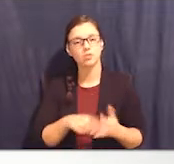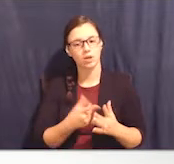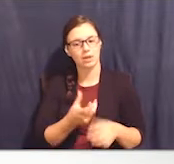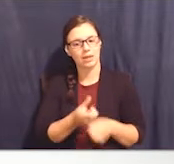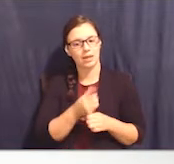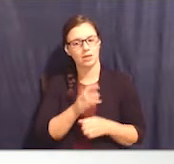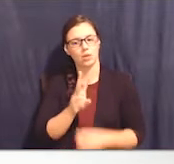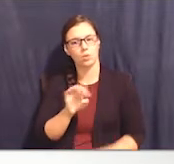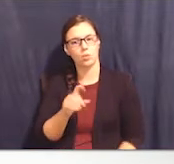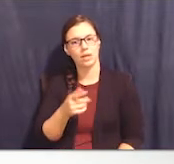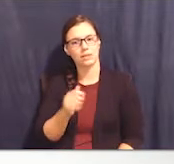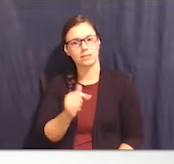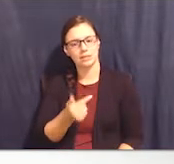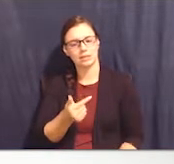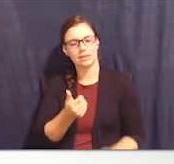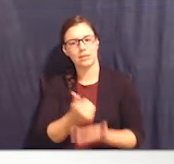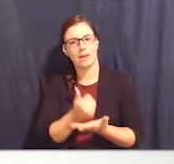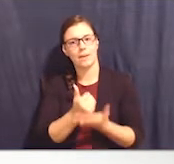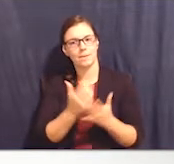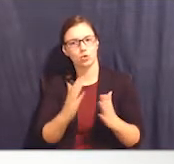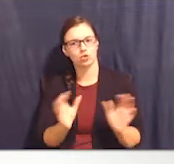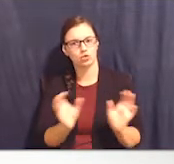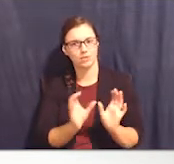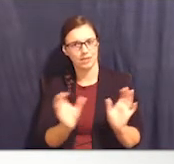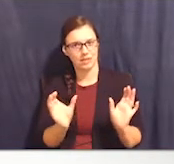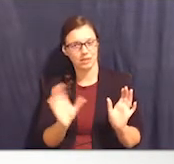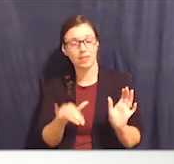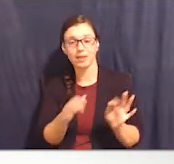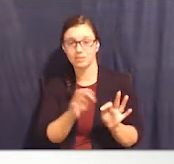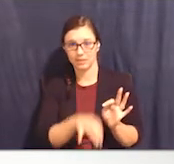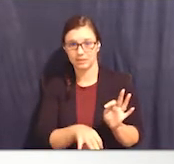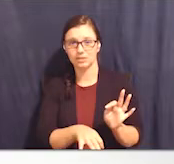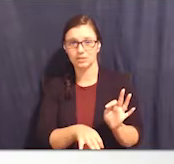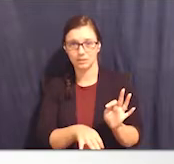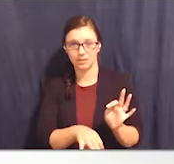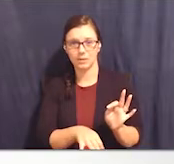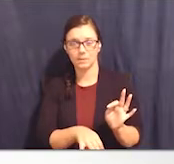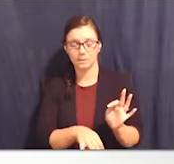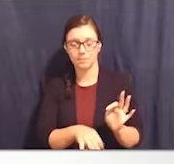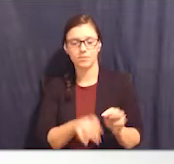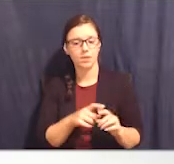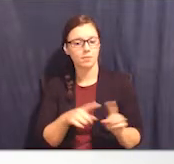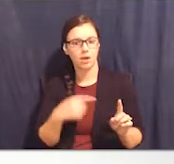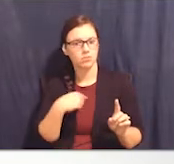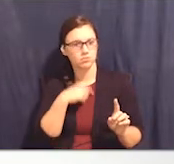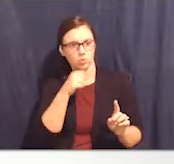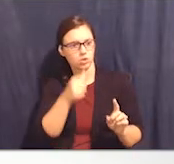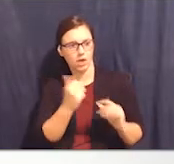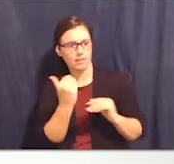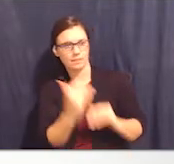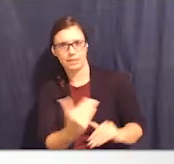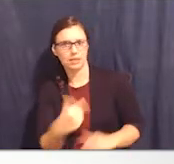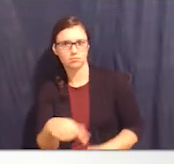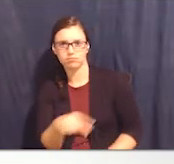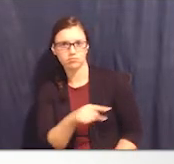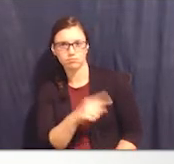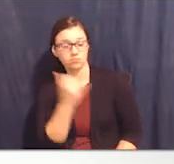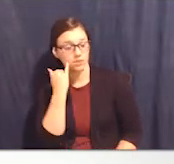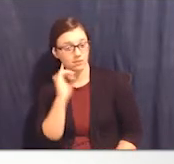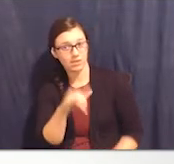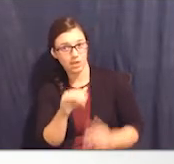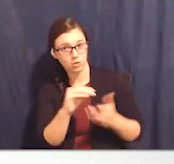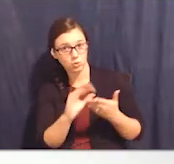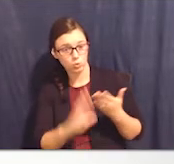So sometimes it's just a certificate. It may be a certificate that talks about the occupational completion points that student has earned. But it's